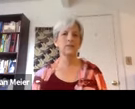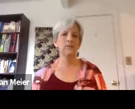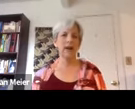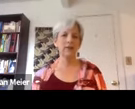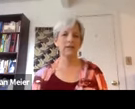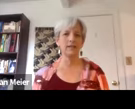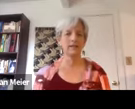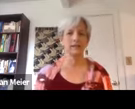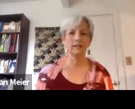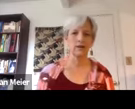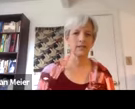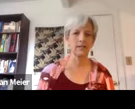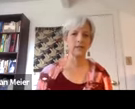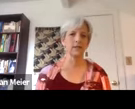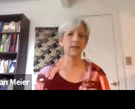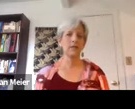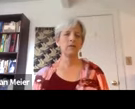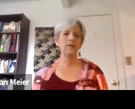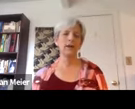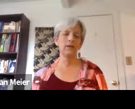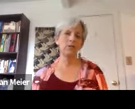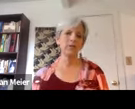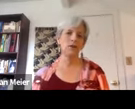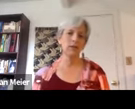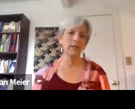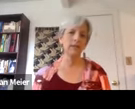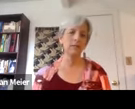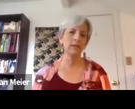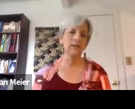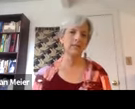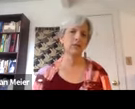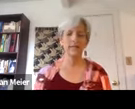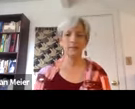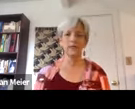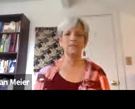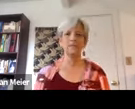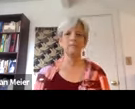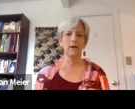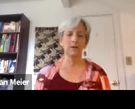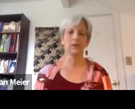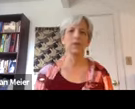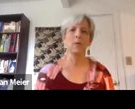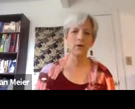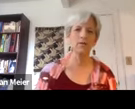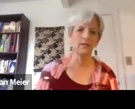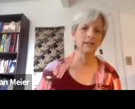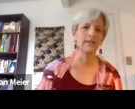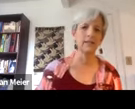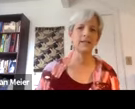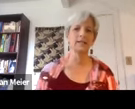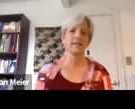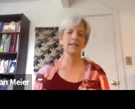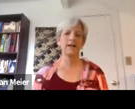these cases without alienation cross claims, we found that courts only believed or accepted mothers partner